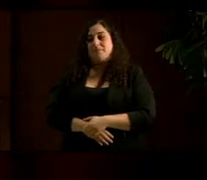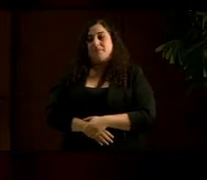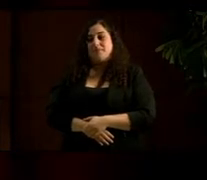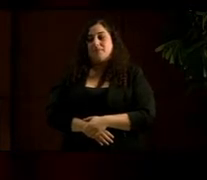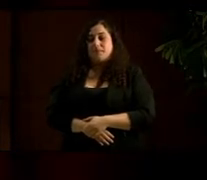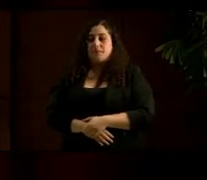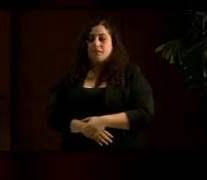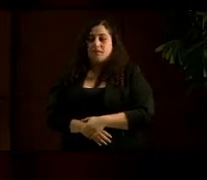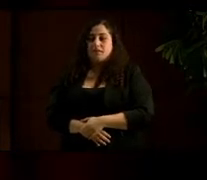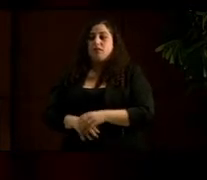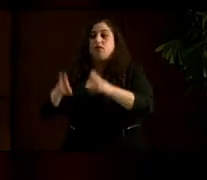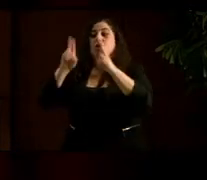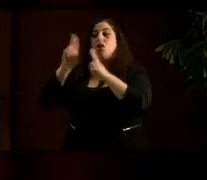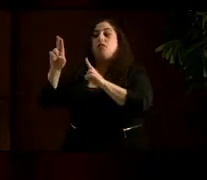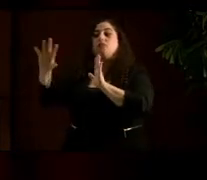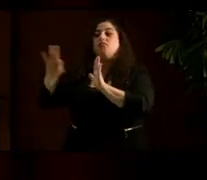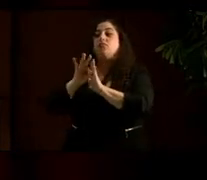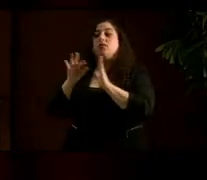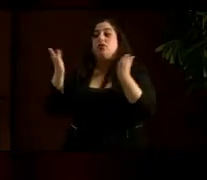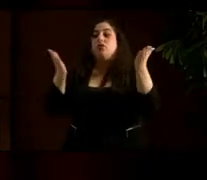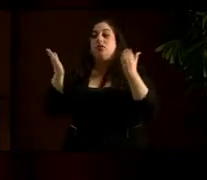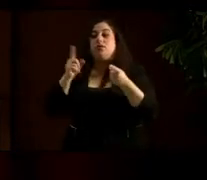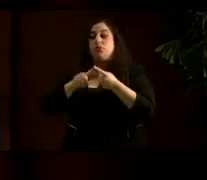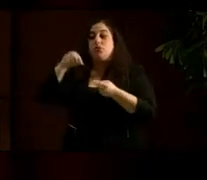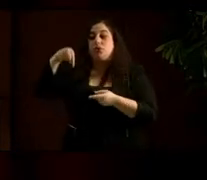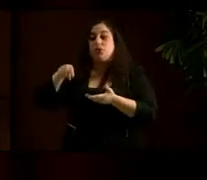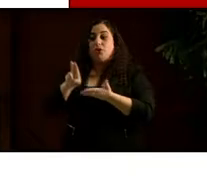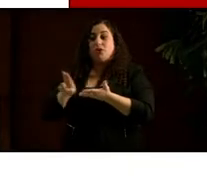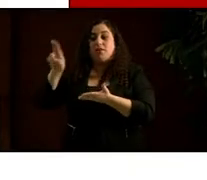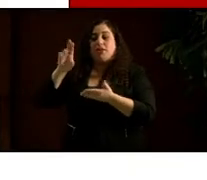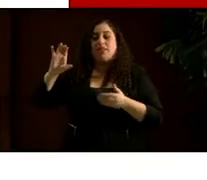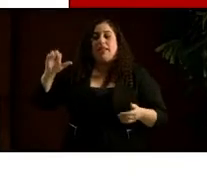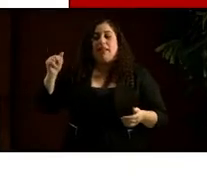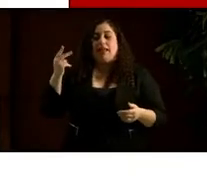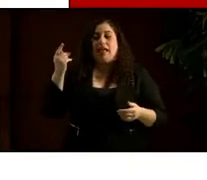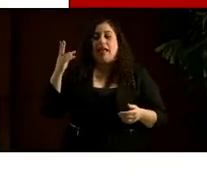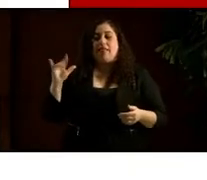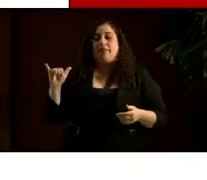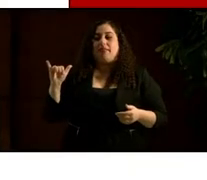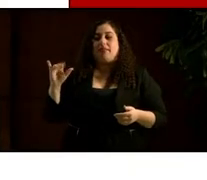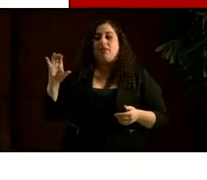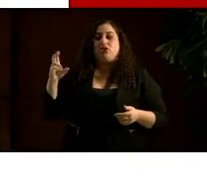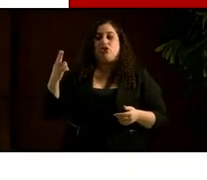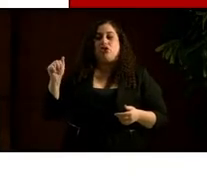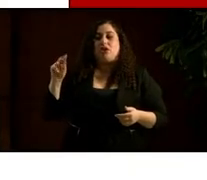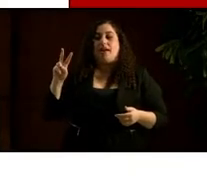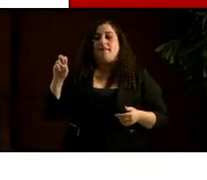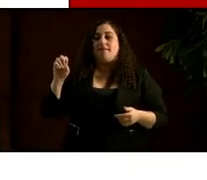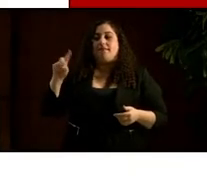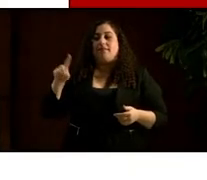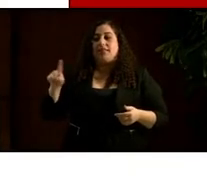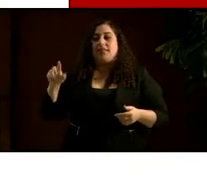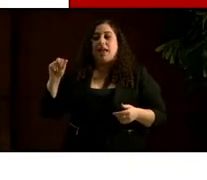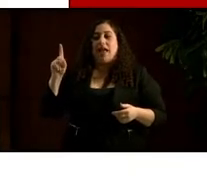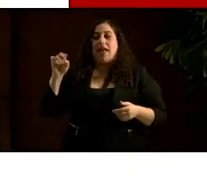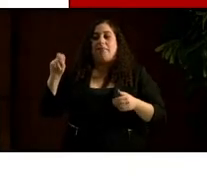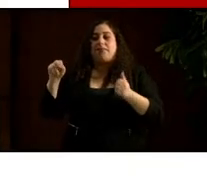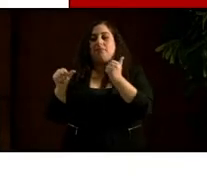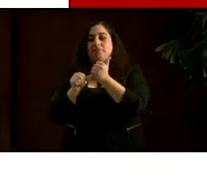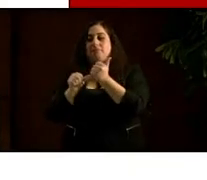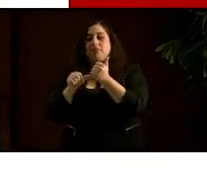Our honoree for service to the university is Kathy Chavez, Administrative Support Coordinator for the School of Exercise and Nutritional